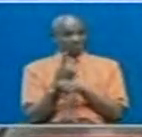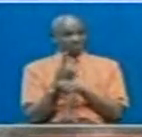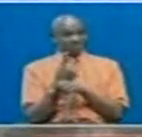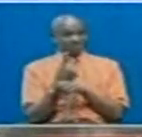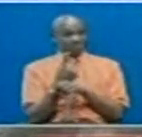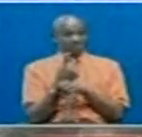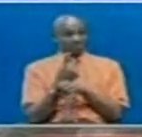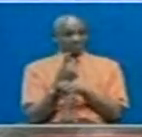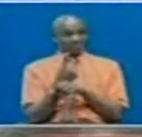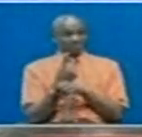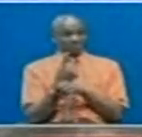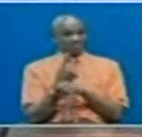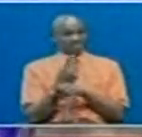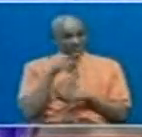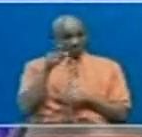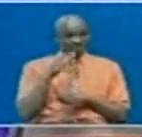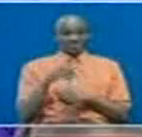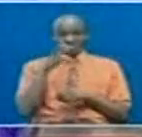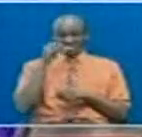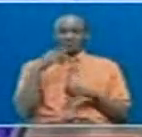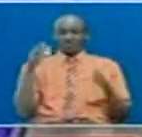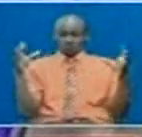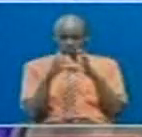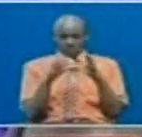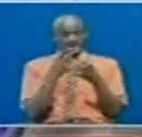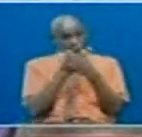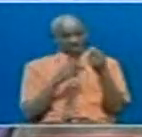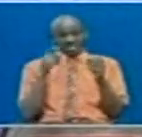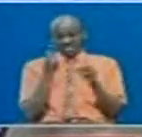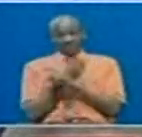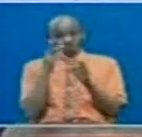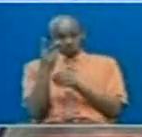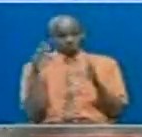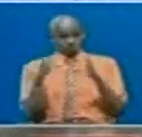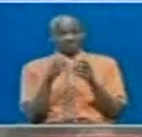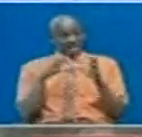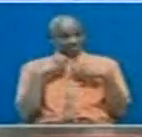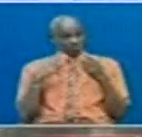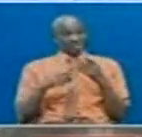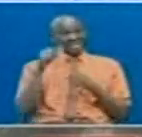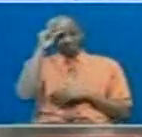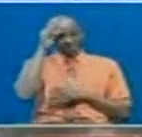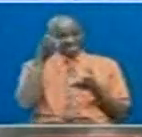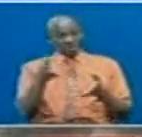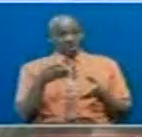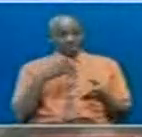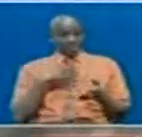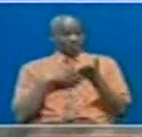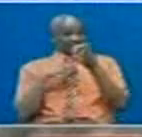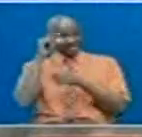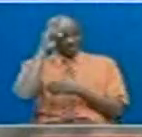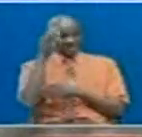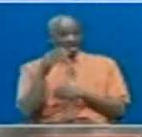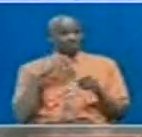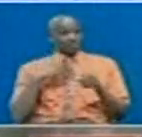a bipartisan grouping of people. In fact, today, largely speaking, the government, people in government and people